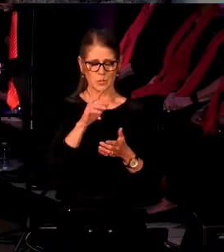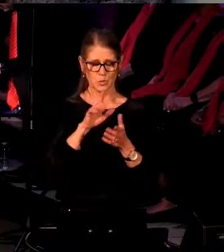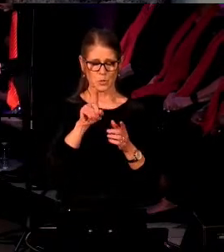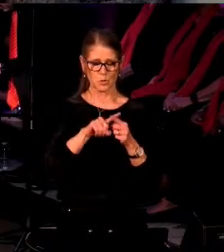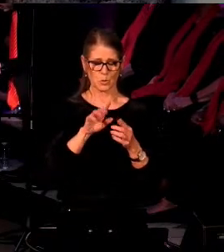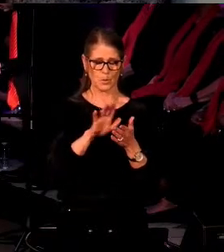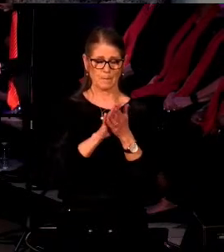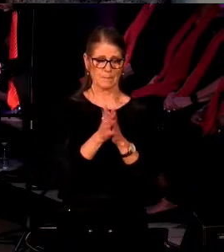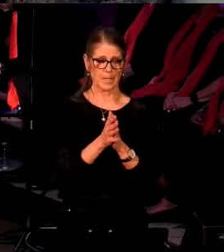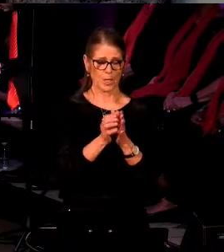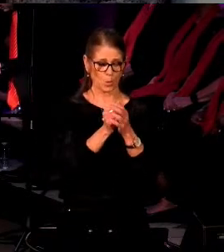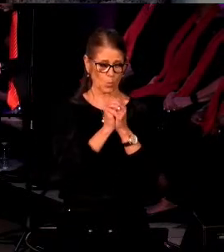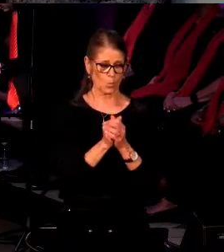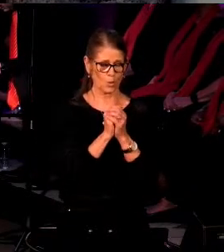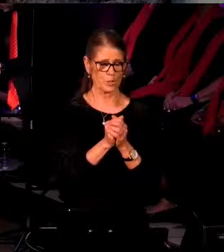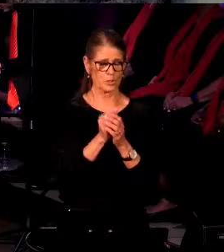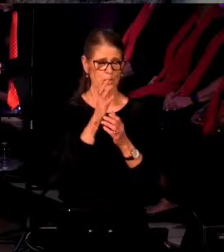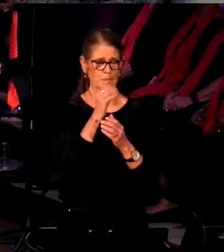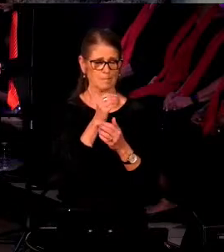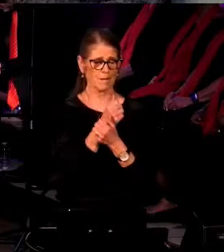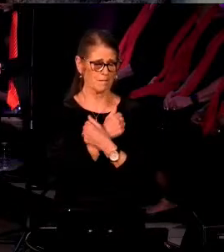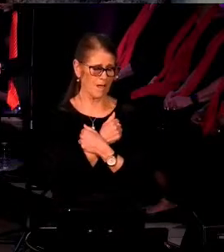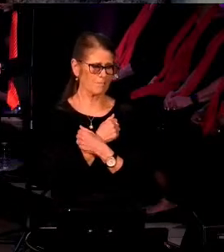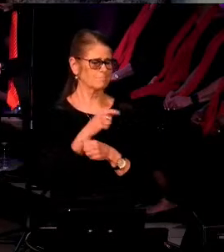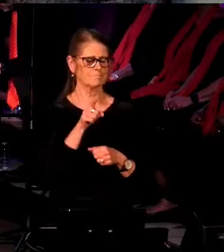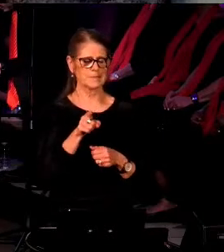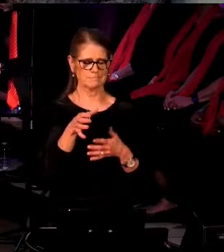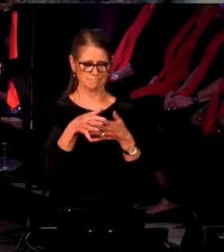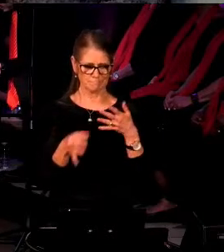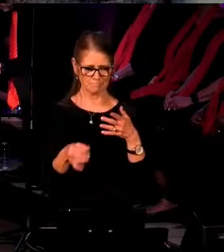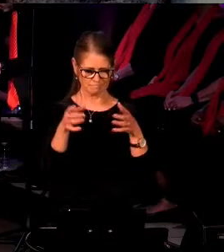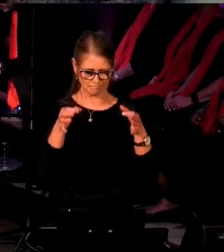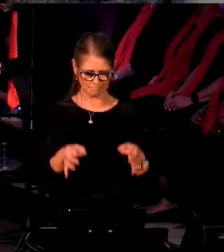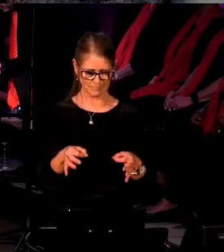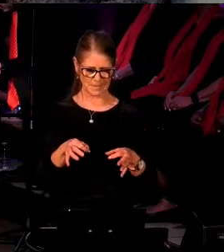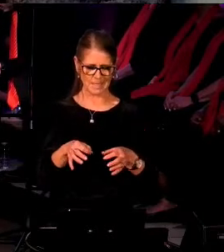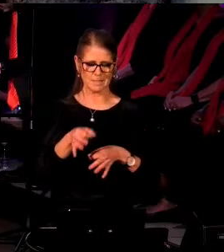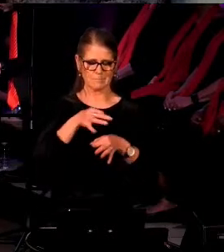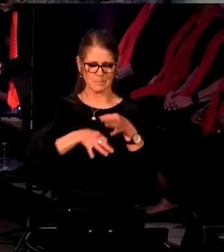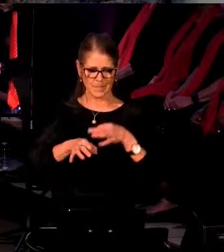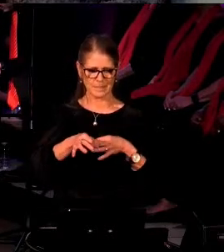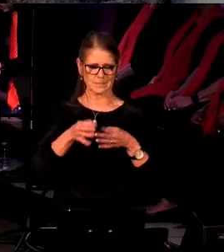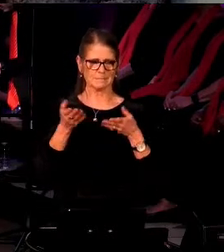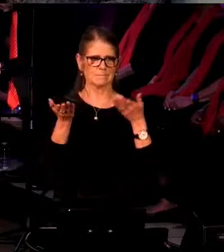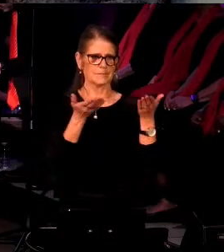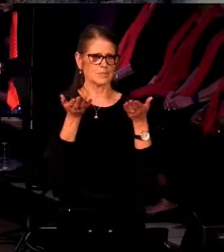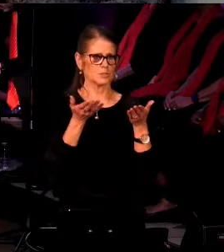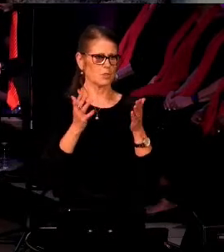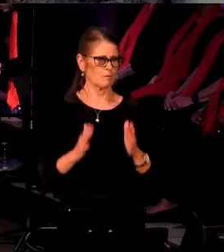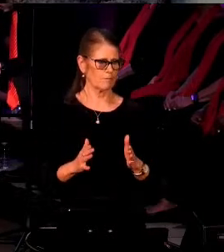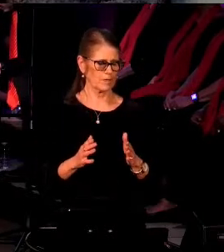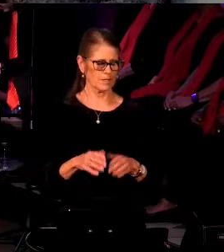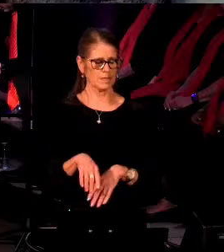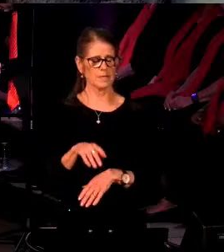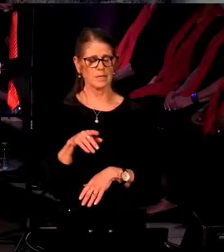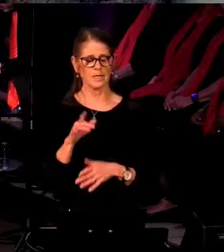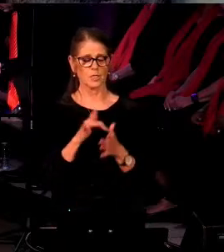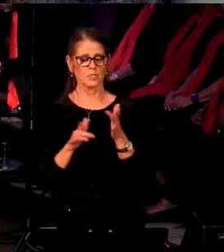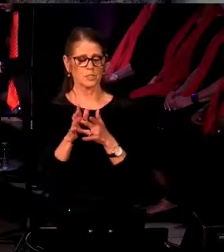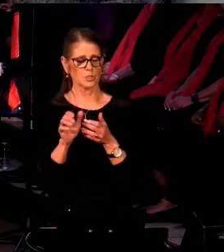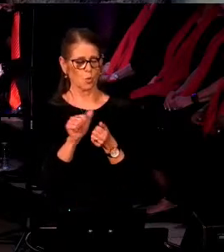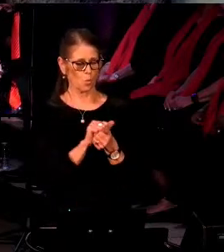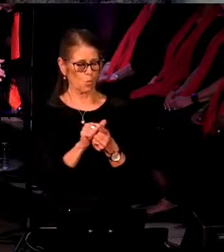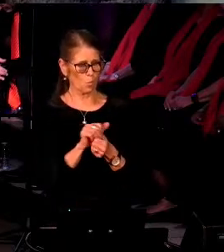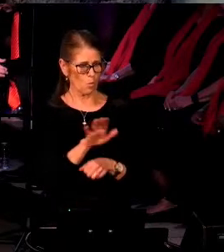admired, chose to take the place of a servant. He washed their feet. The King